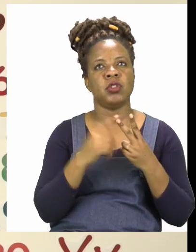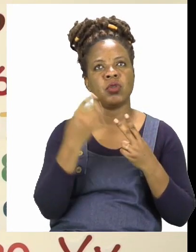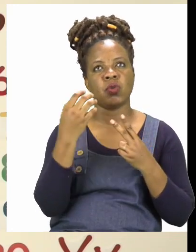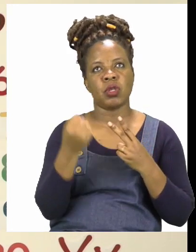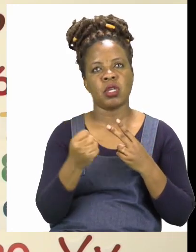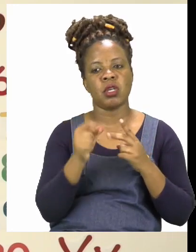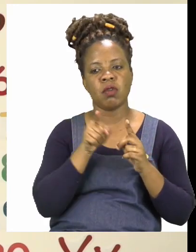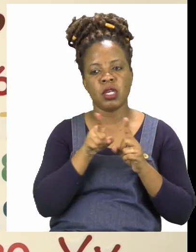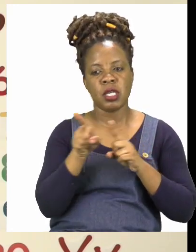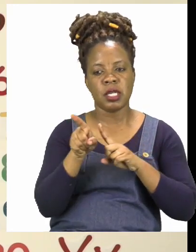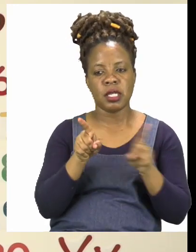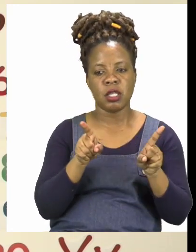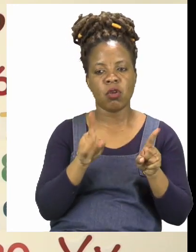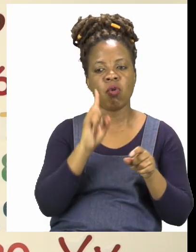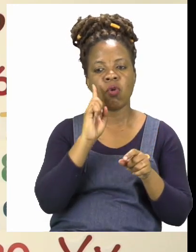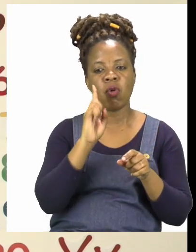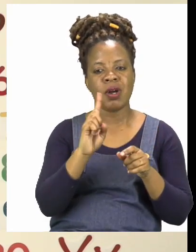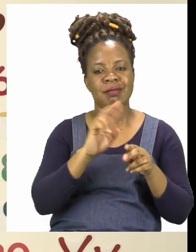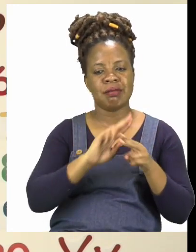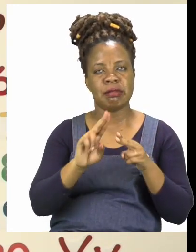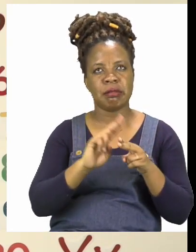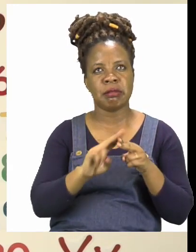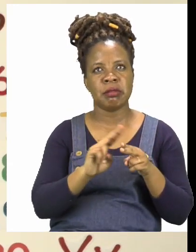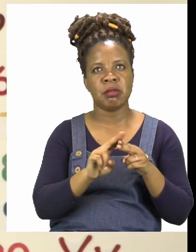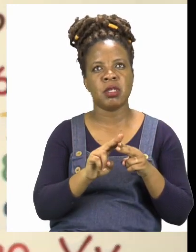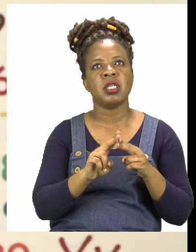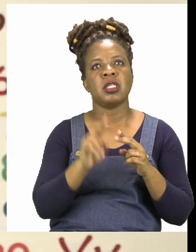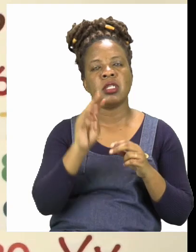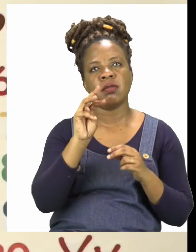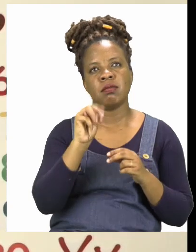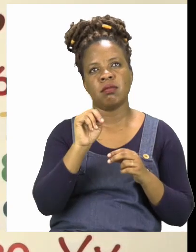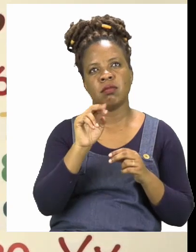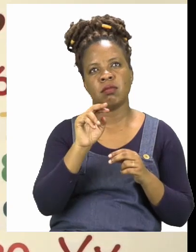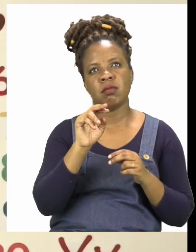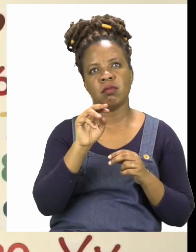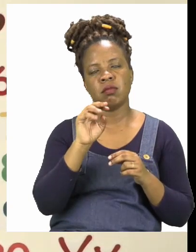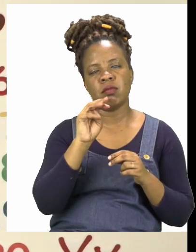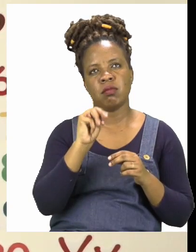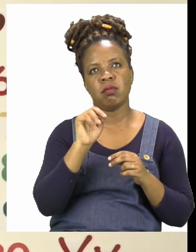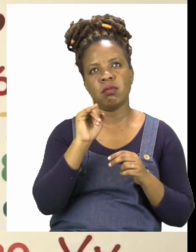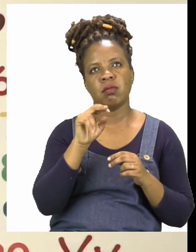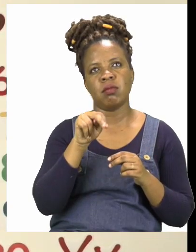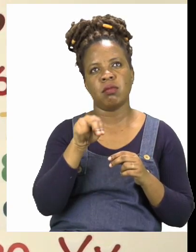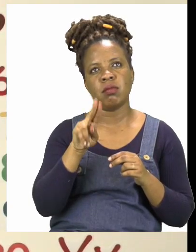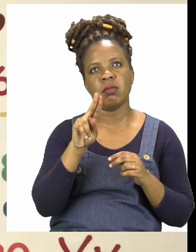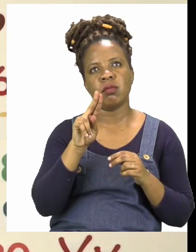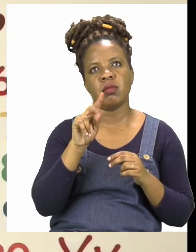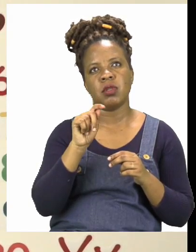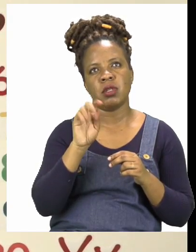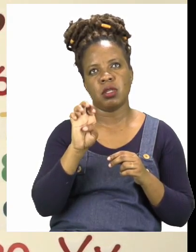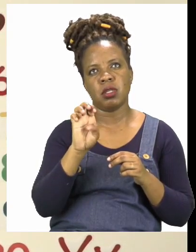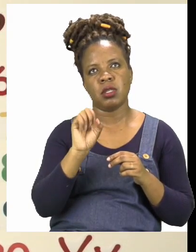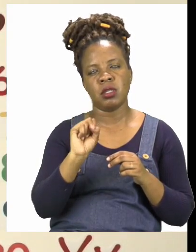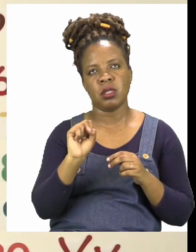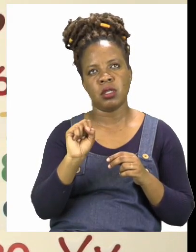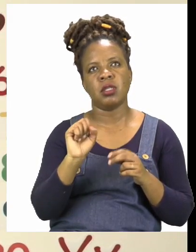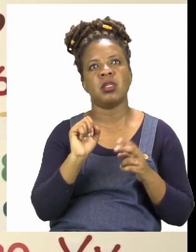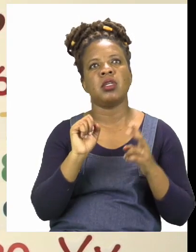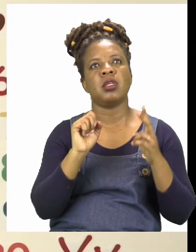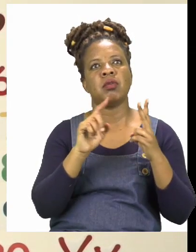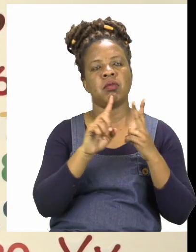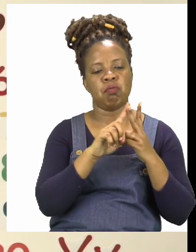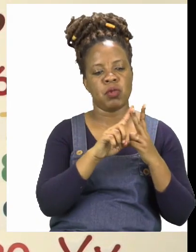and it counts in 5s, starting from 12 going all the way down to 6. But it's counting